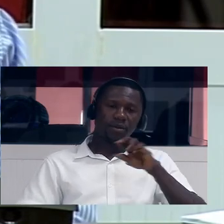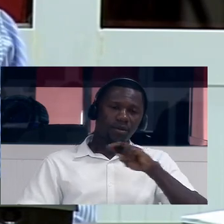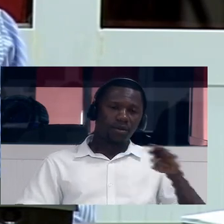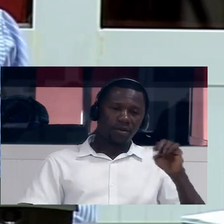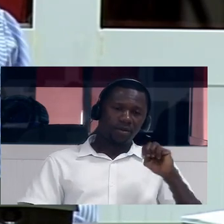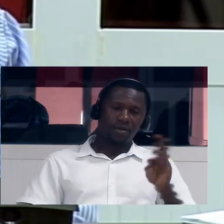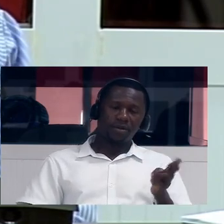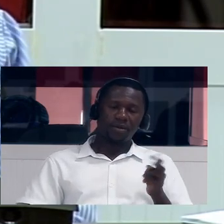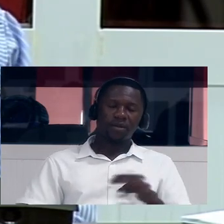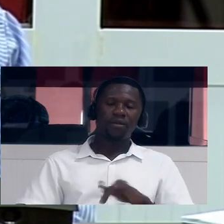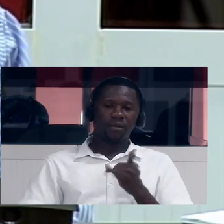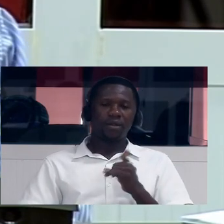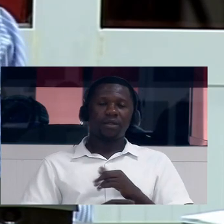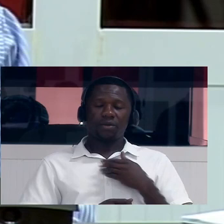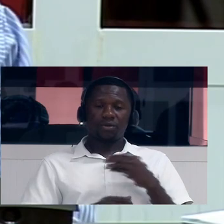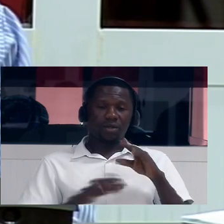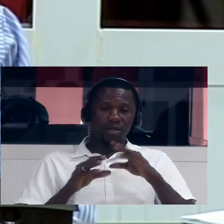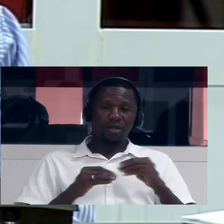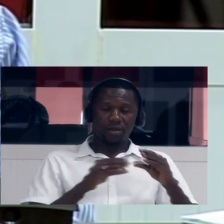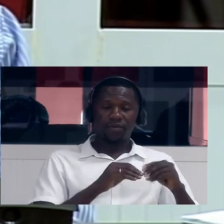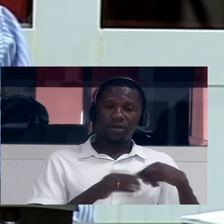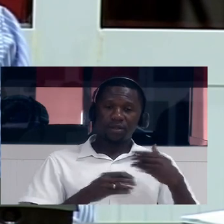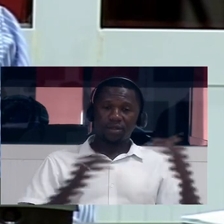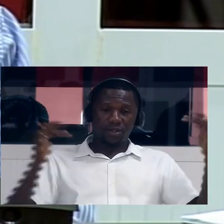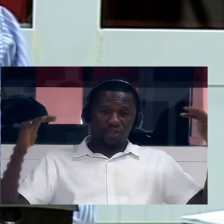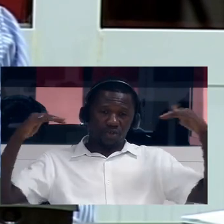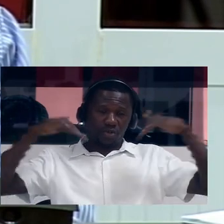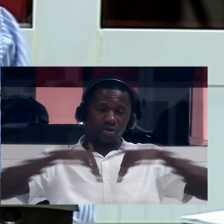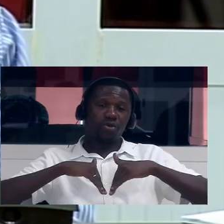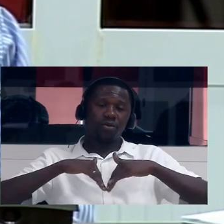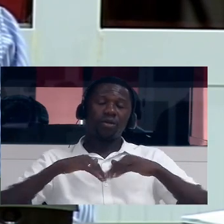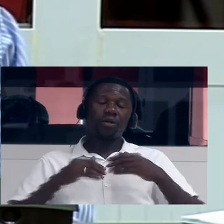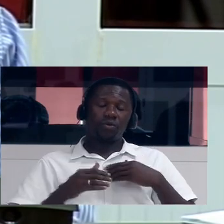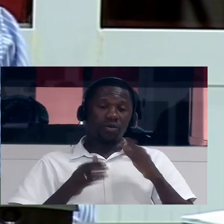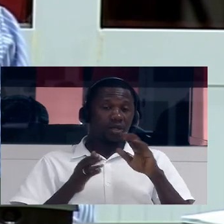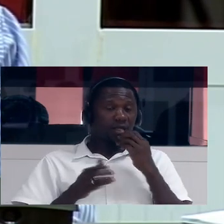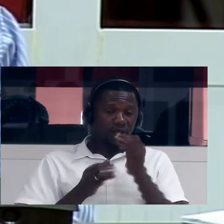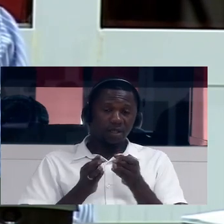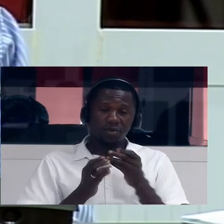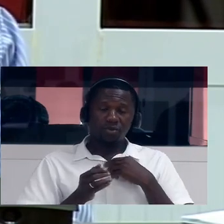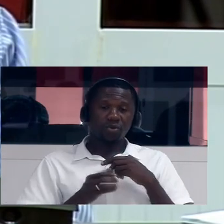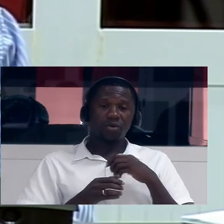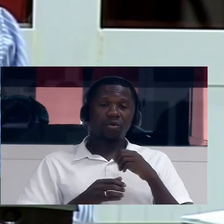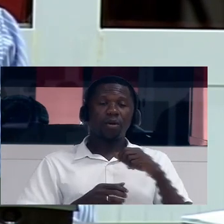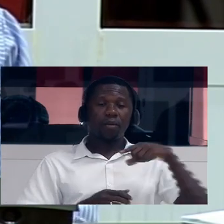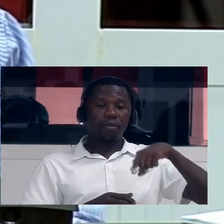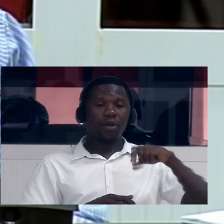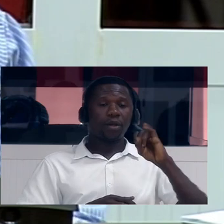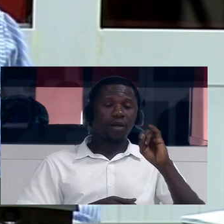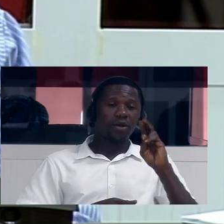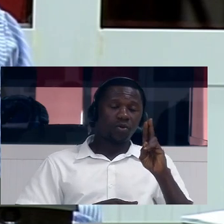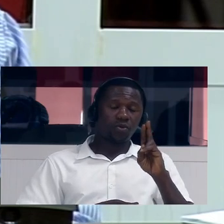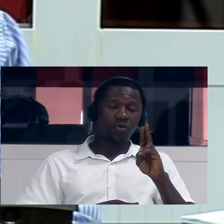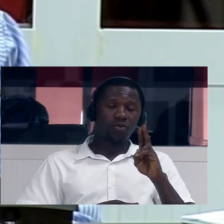stadium, and it was alleged that some officer from the PIU had raped a lady.